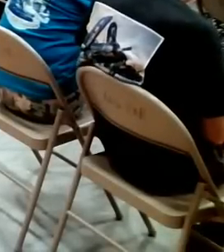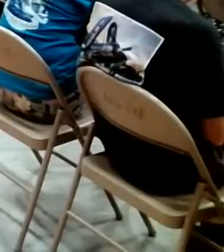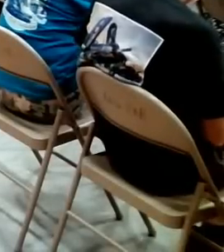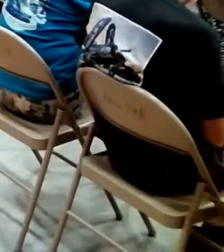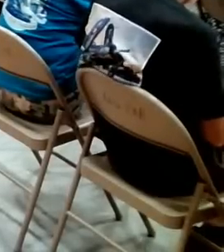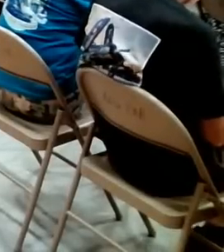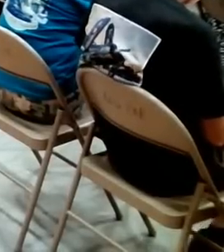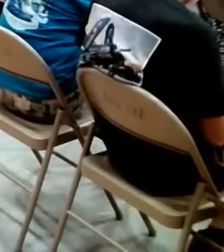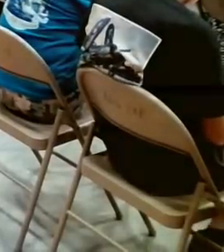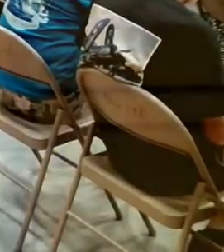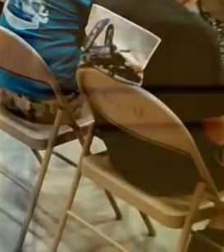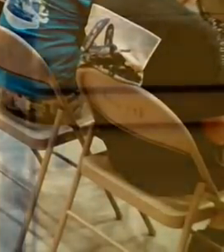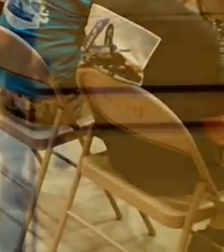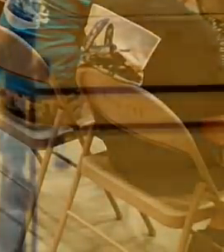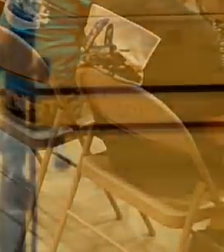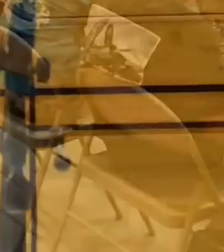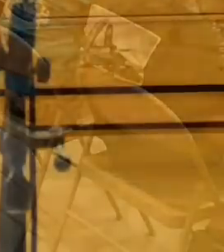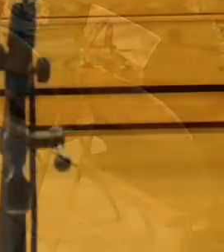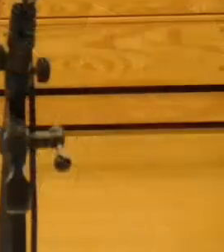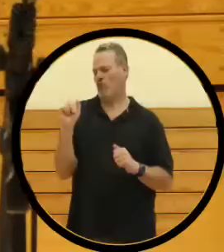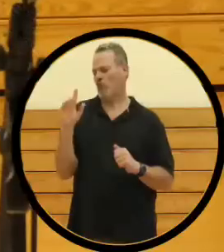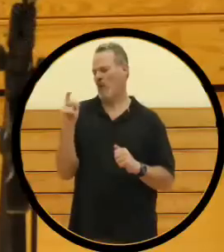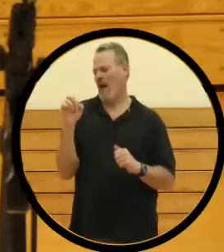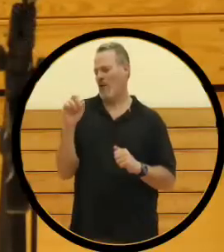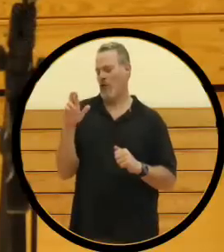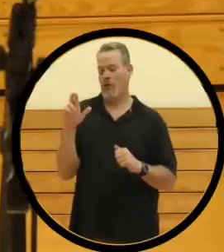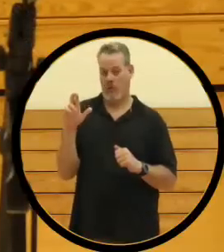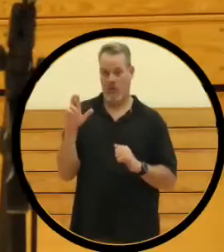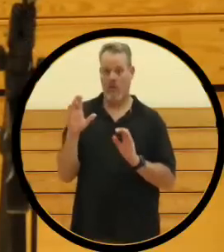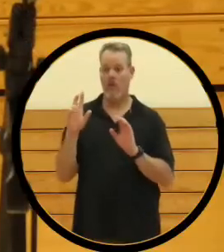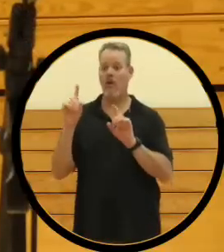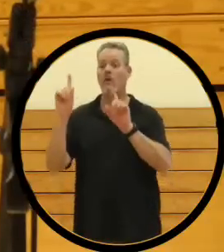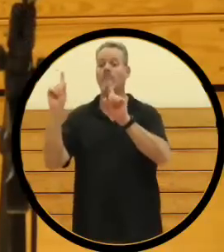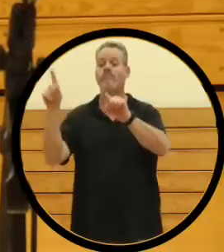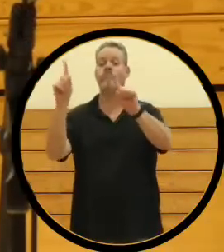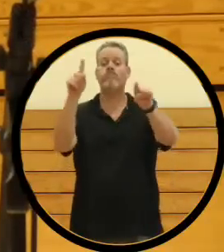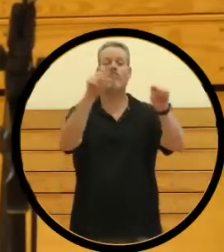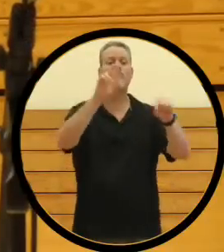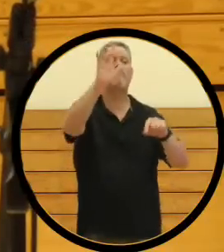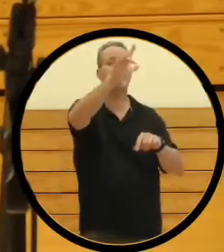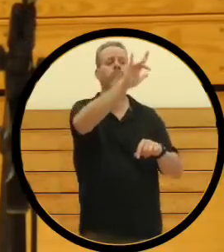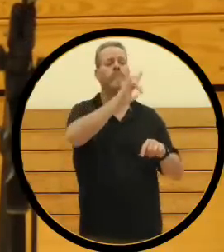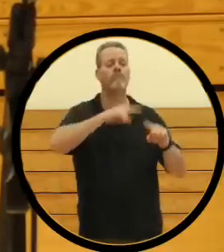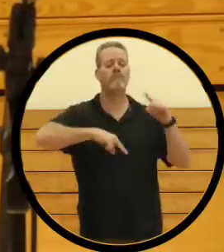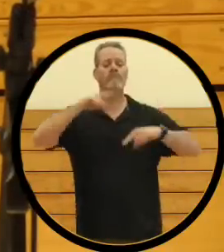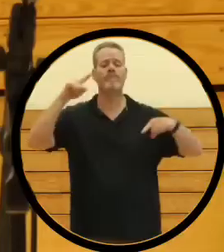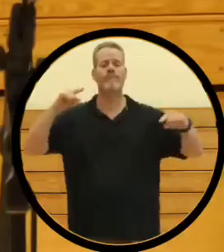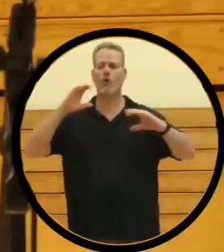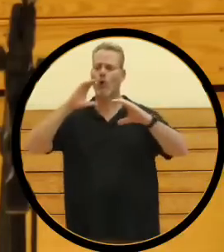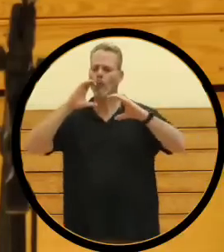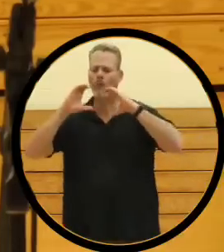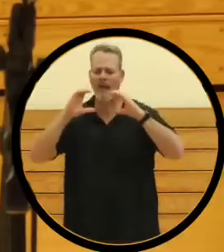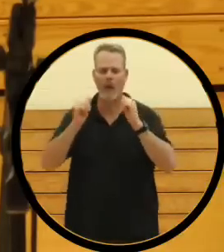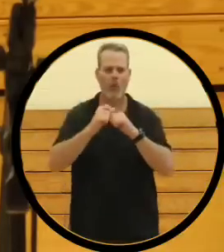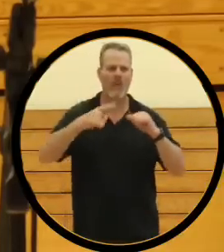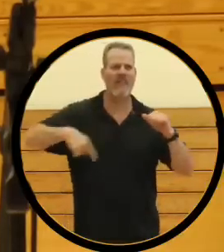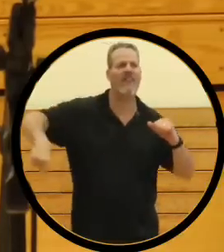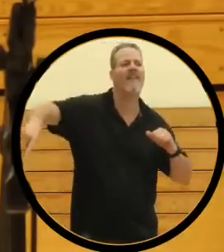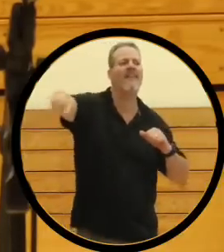are currently going out to our hub sites around the island and conducting a communication, evaluation, and